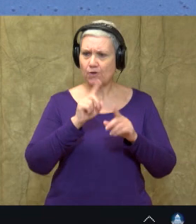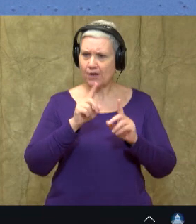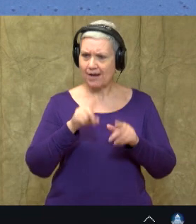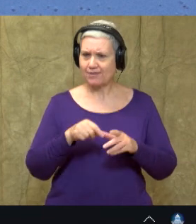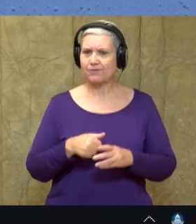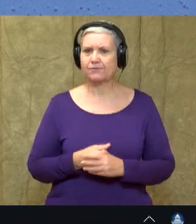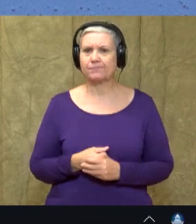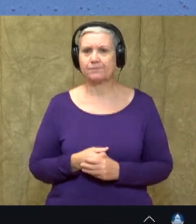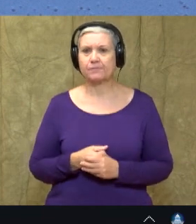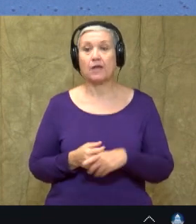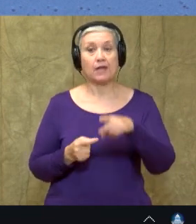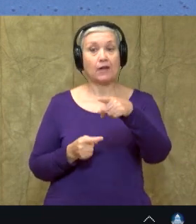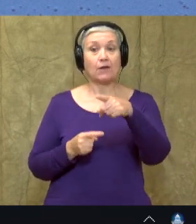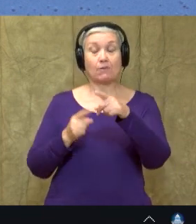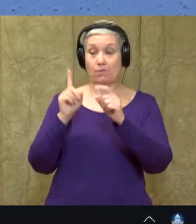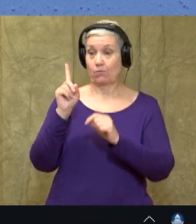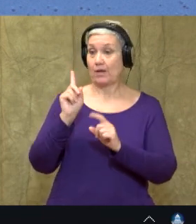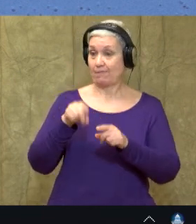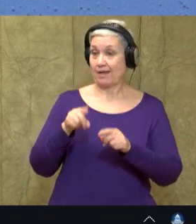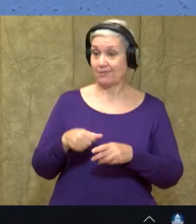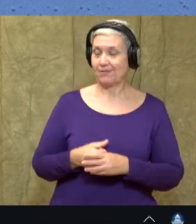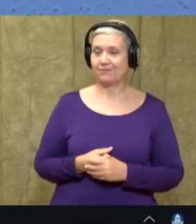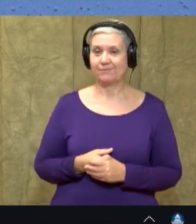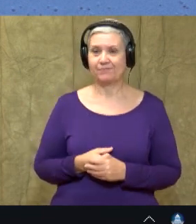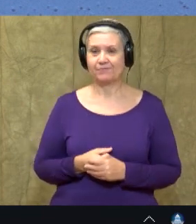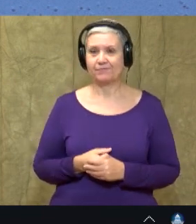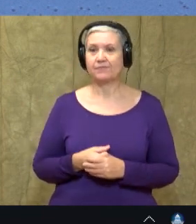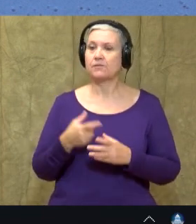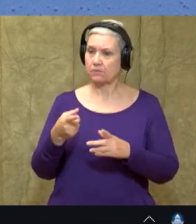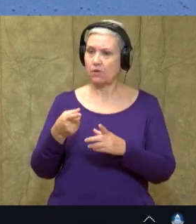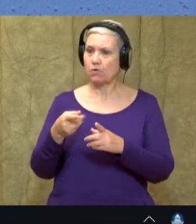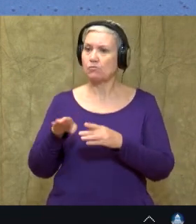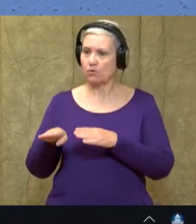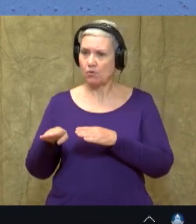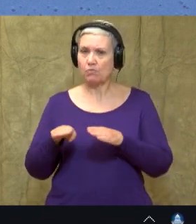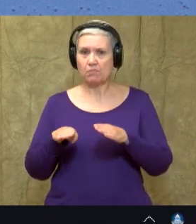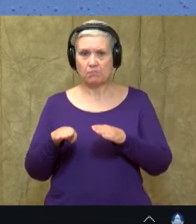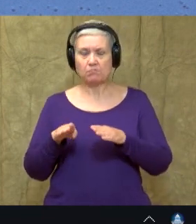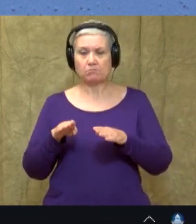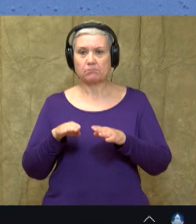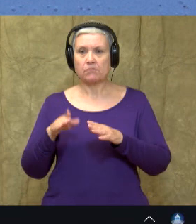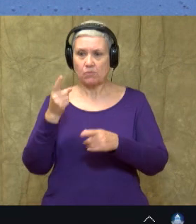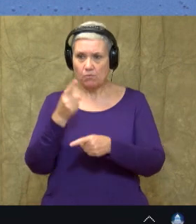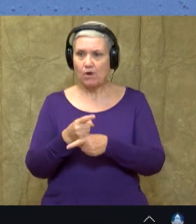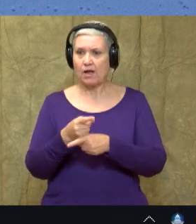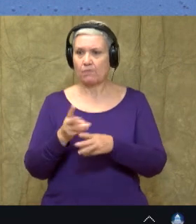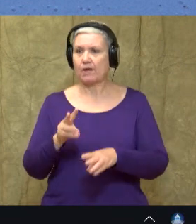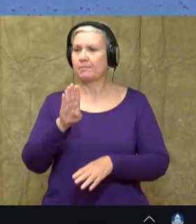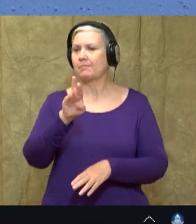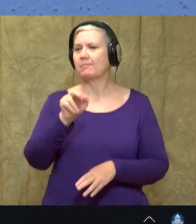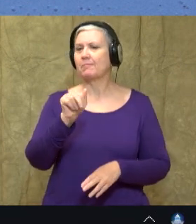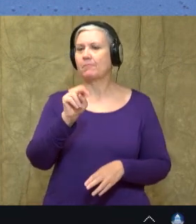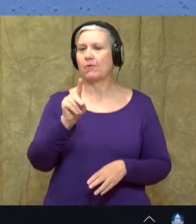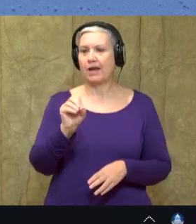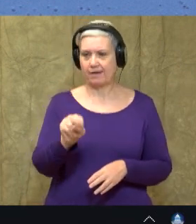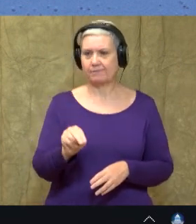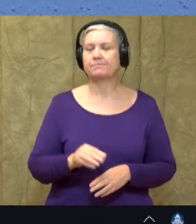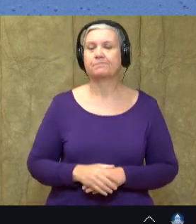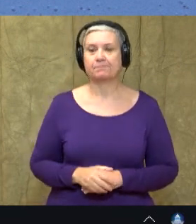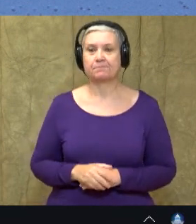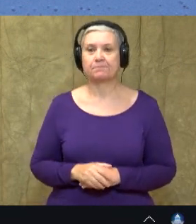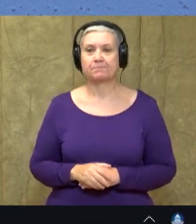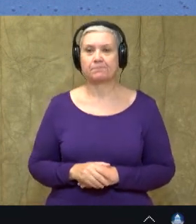While we're waiting, oh, great, we do have an answer. So that you're treated right. Good job, Brandon. Great.